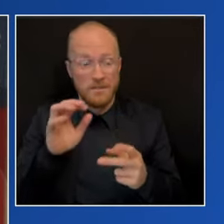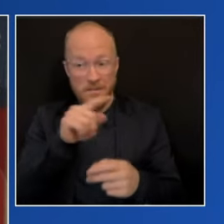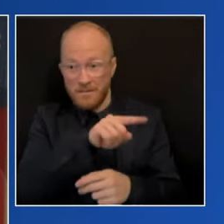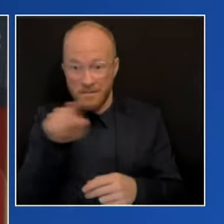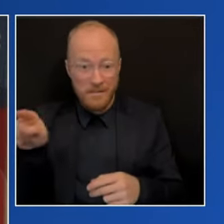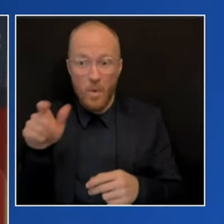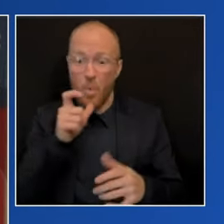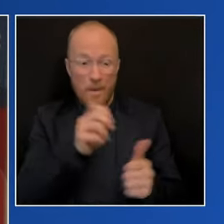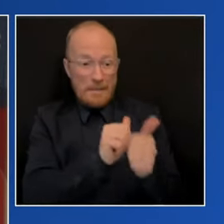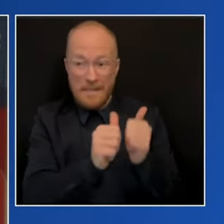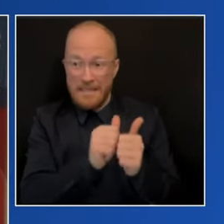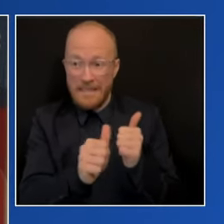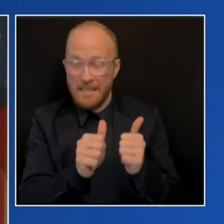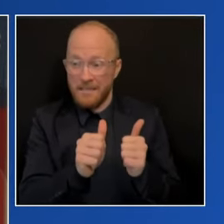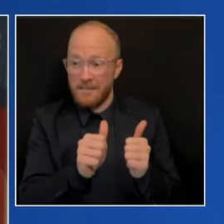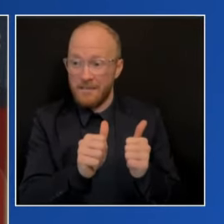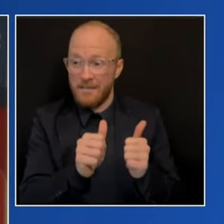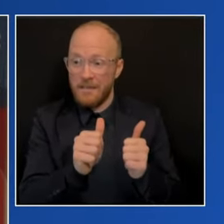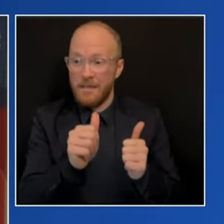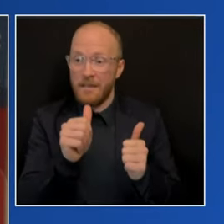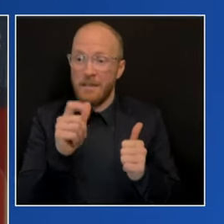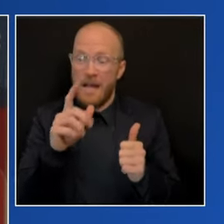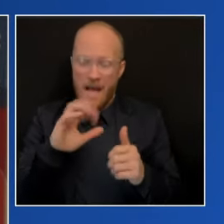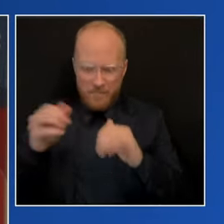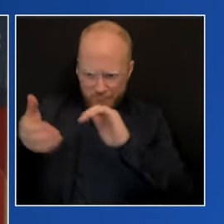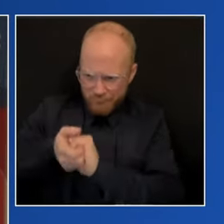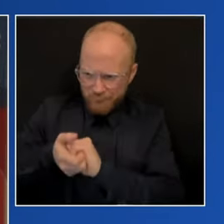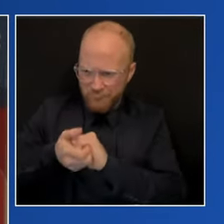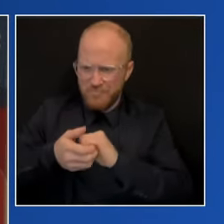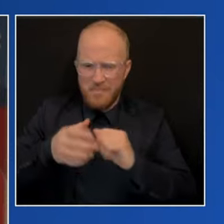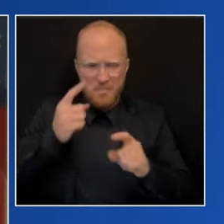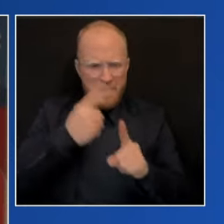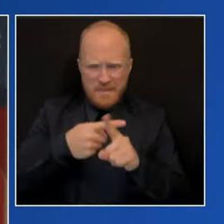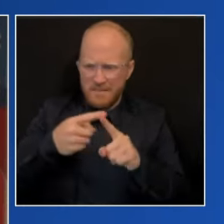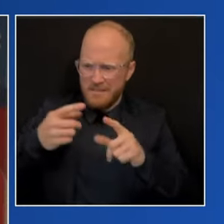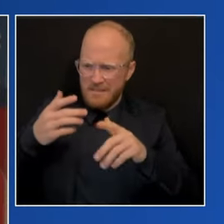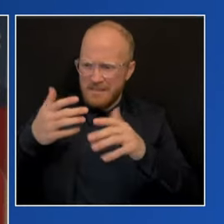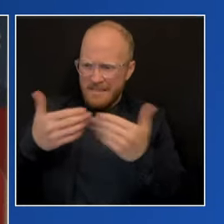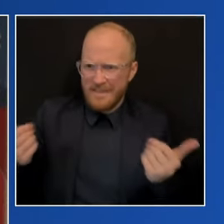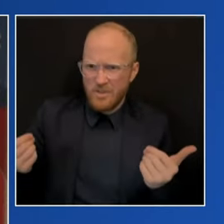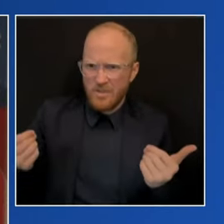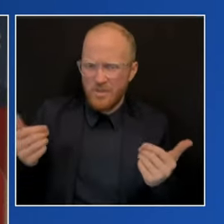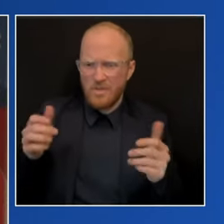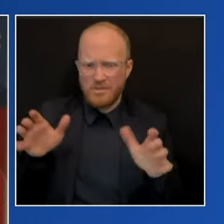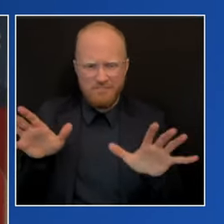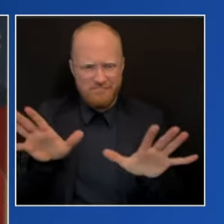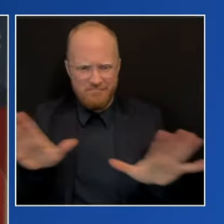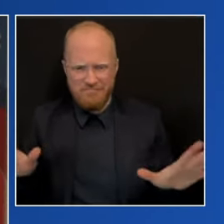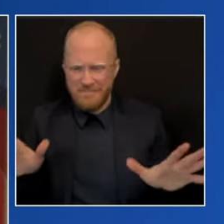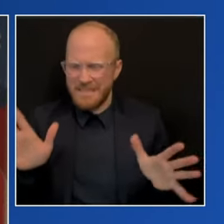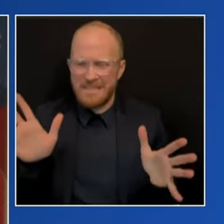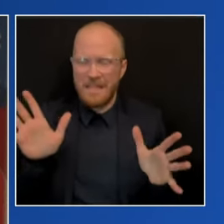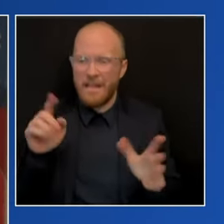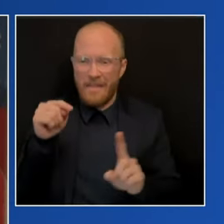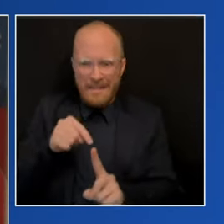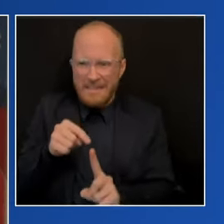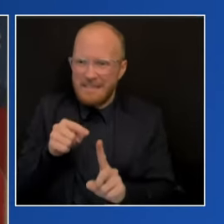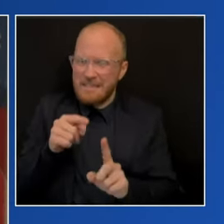competing forces, between solidarity and division is perennial. But this time it's so